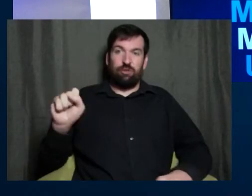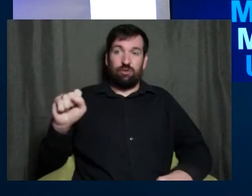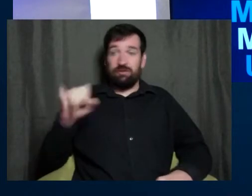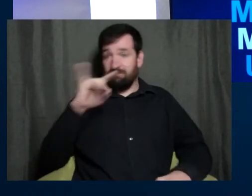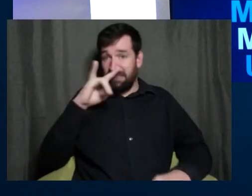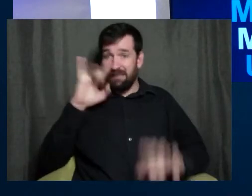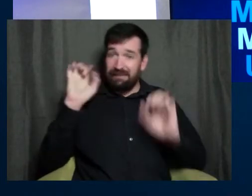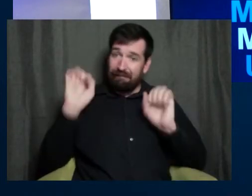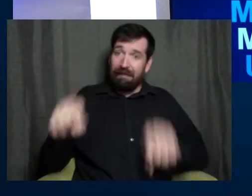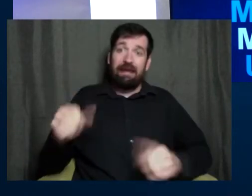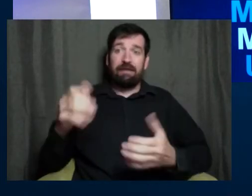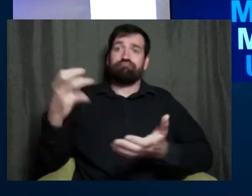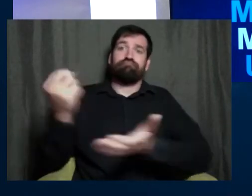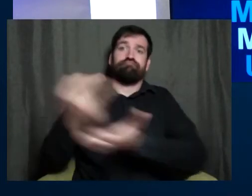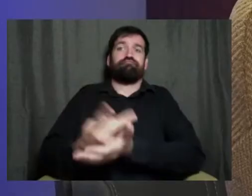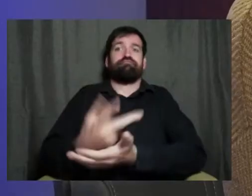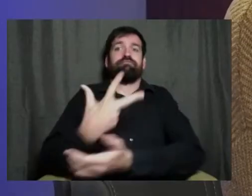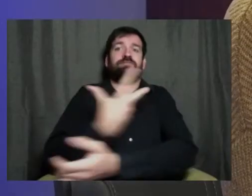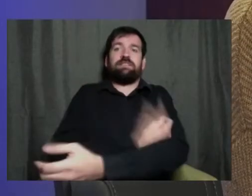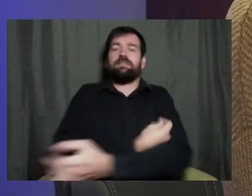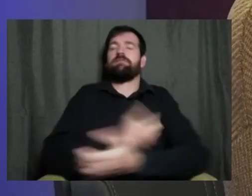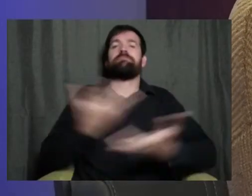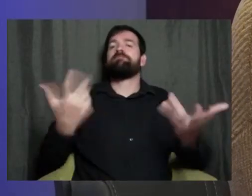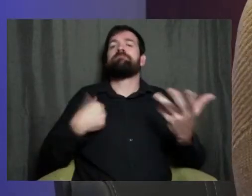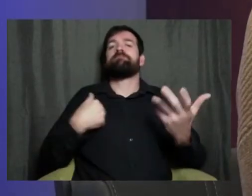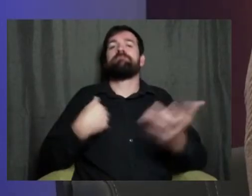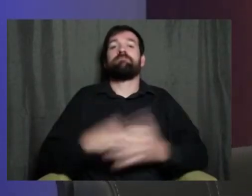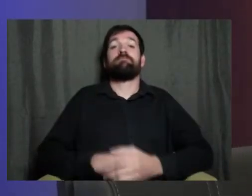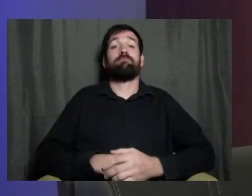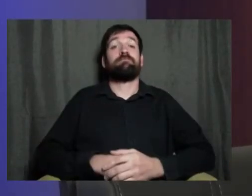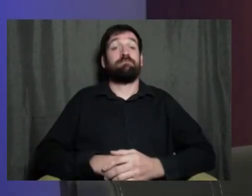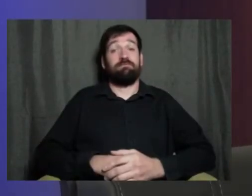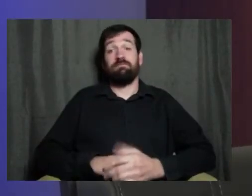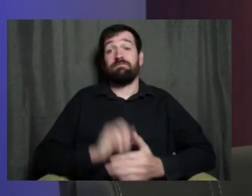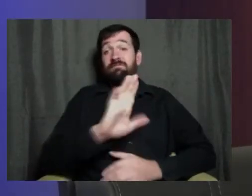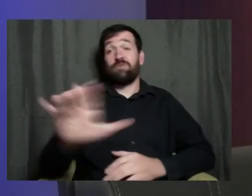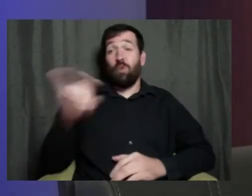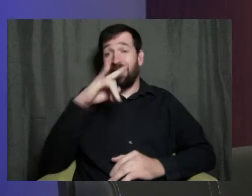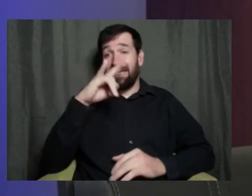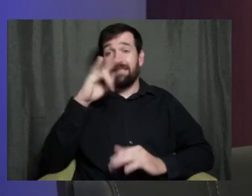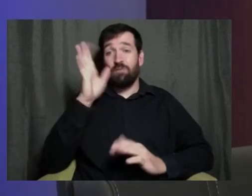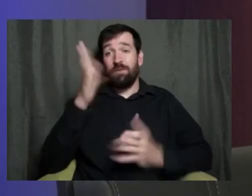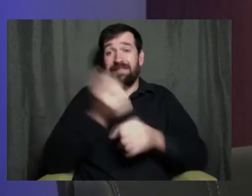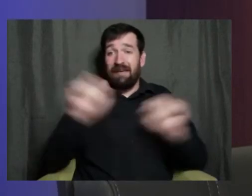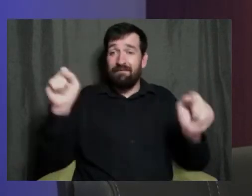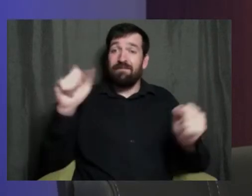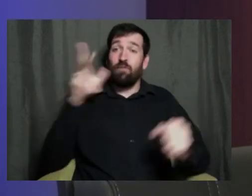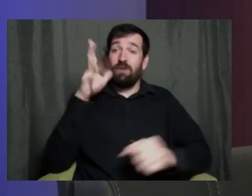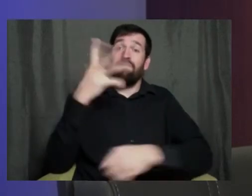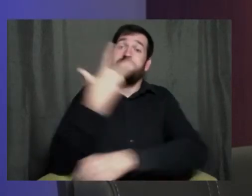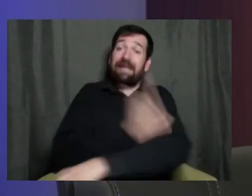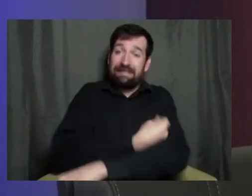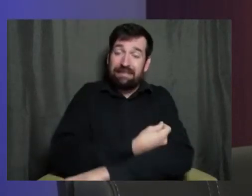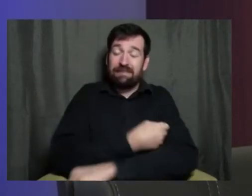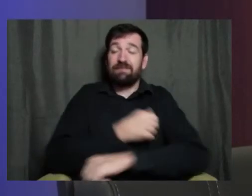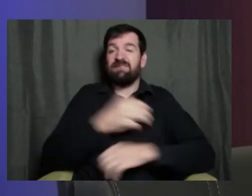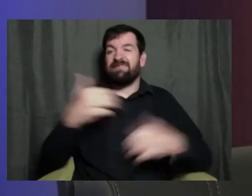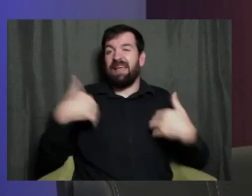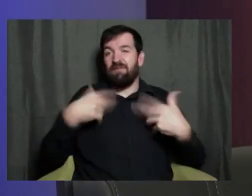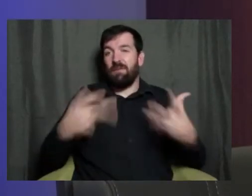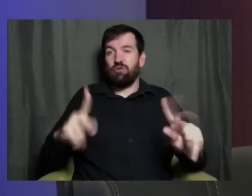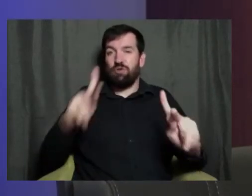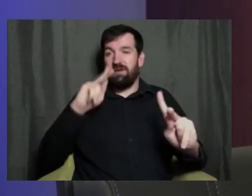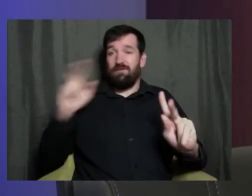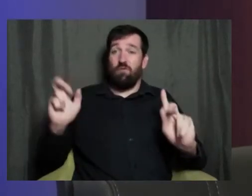vaccinated? What should we take with us? Take with you the fact that your kid's going to get safe. They're going to get vaccinated and have the chance to be able to return to more normalcy